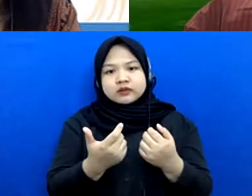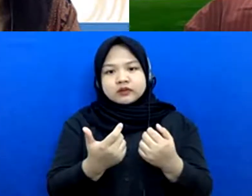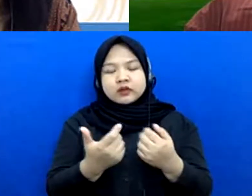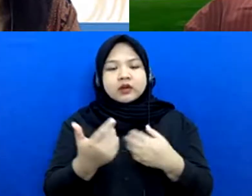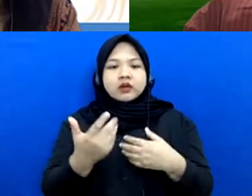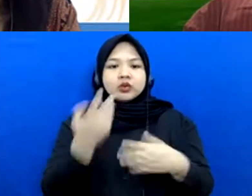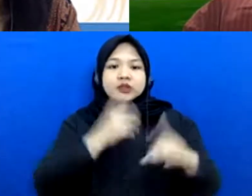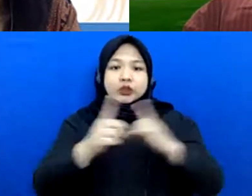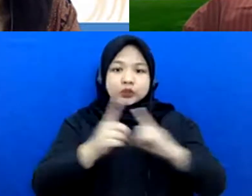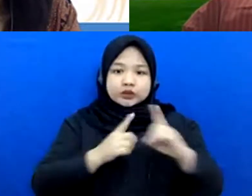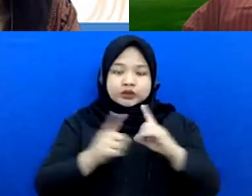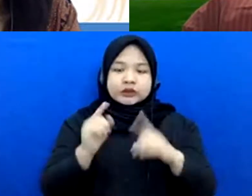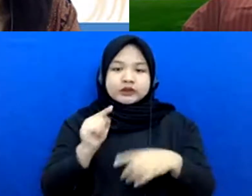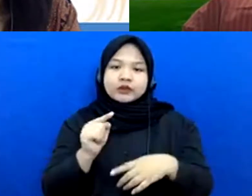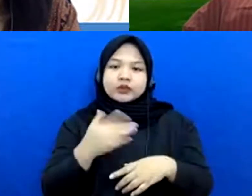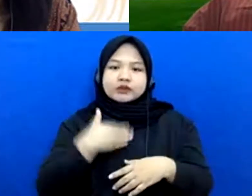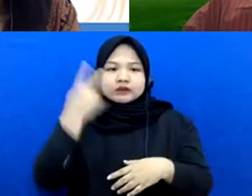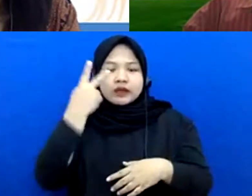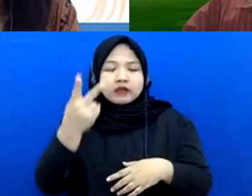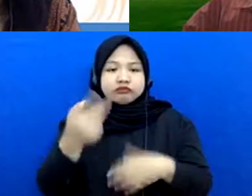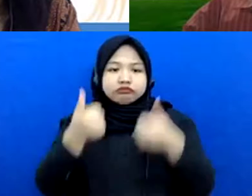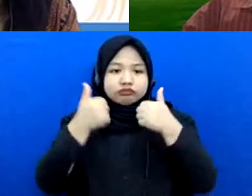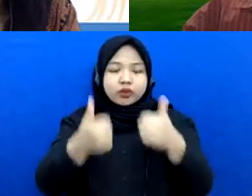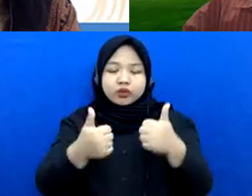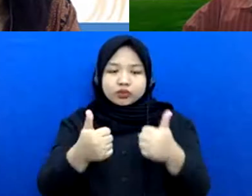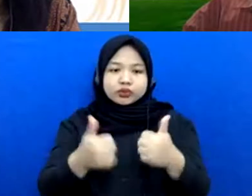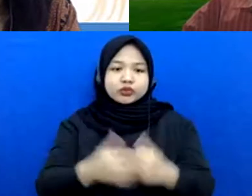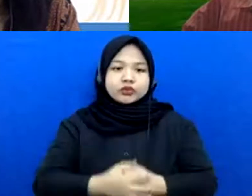discussion. So that was I thought really good.